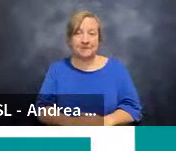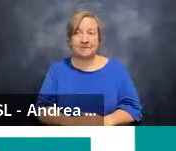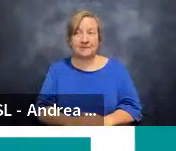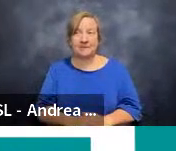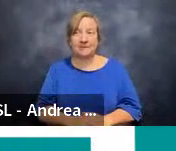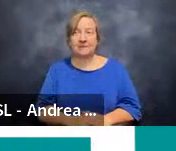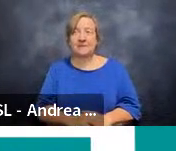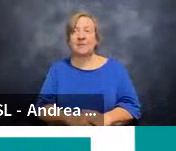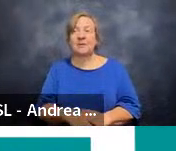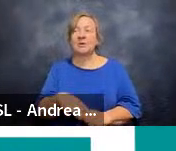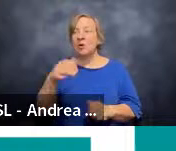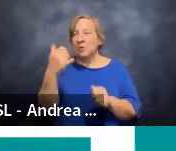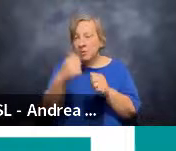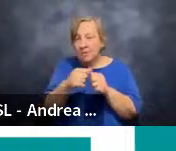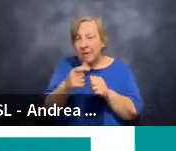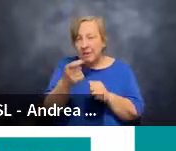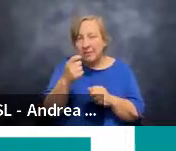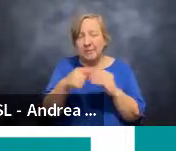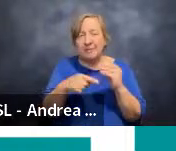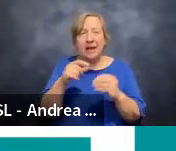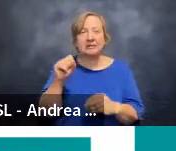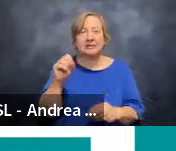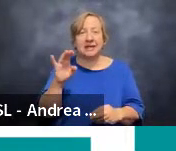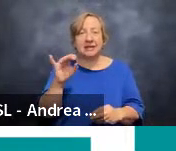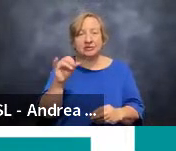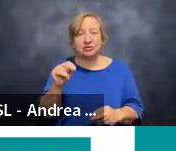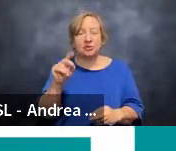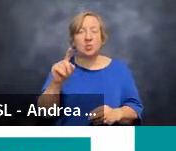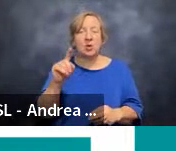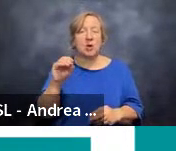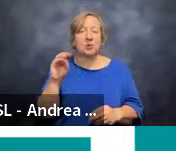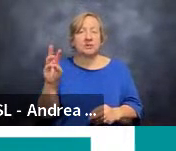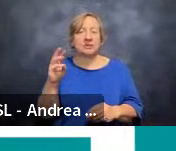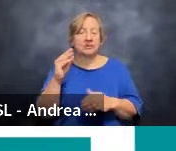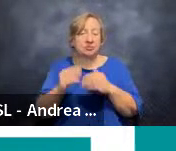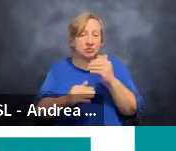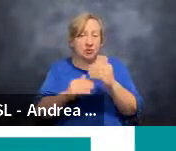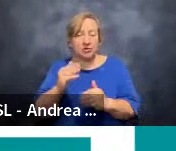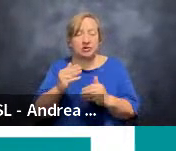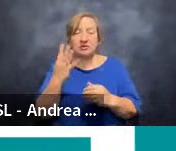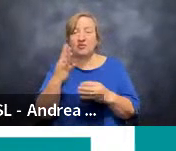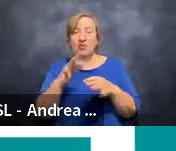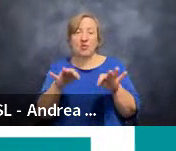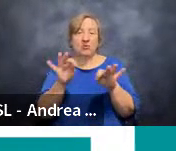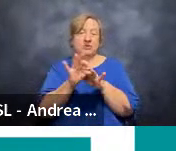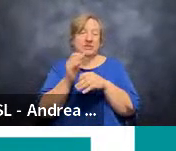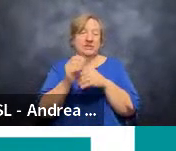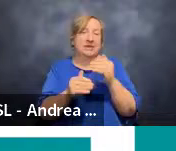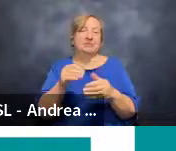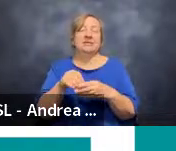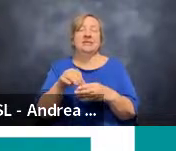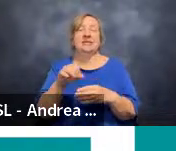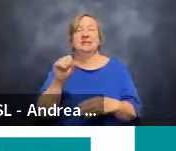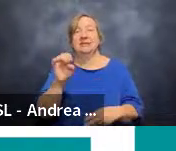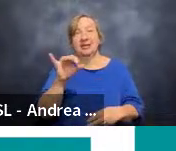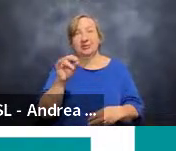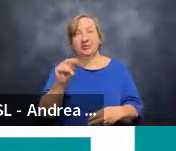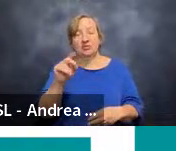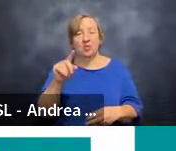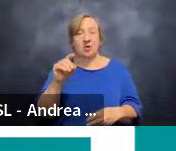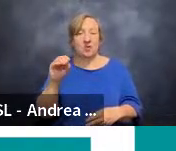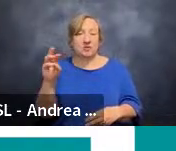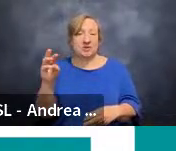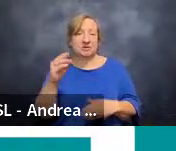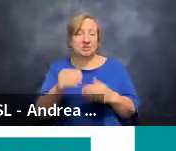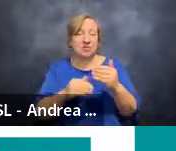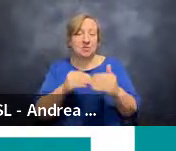So a reminder a little bit about the Section 106 process. There are 4 key steps in the Section 106 process, which is